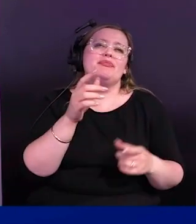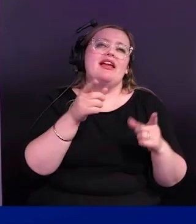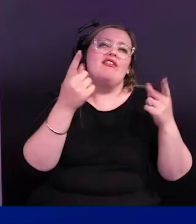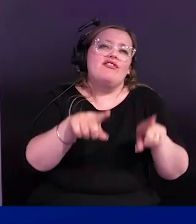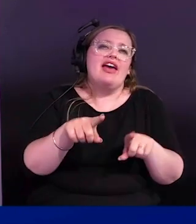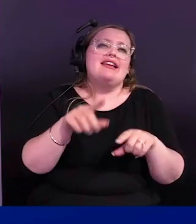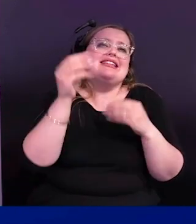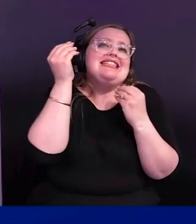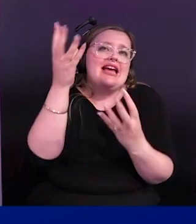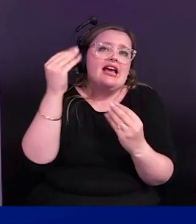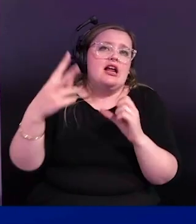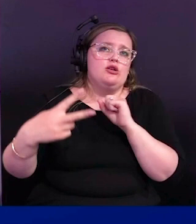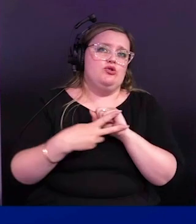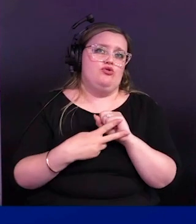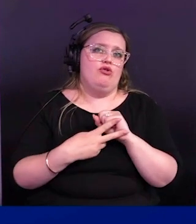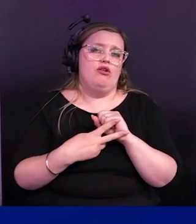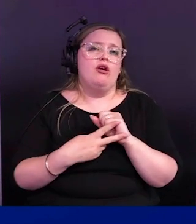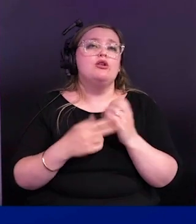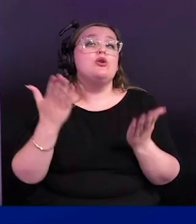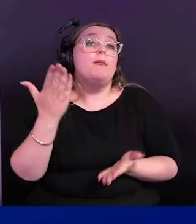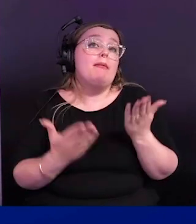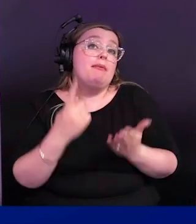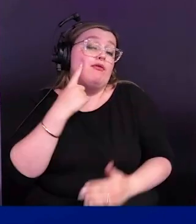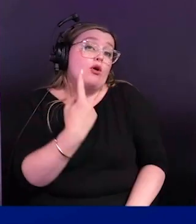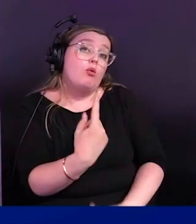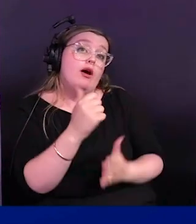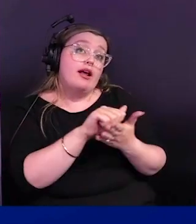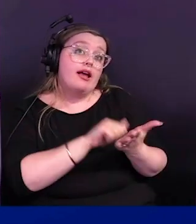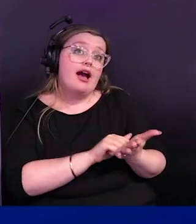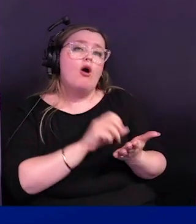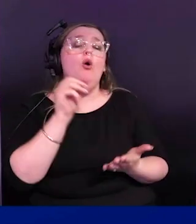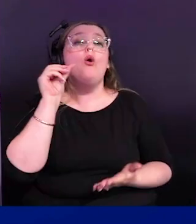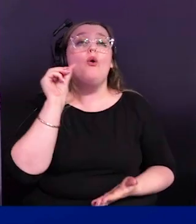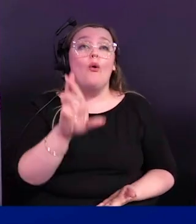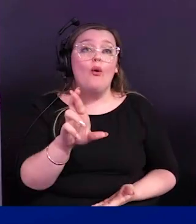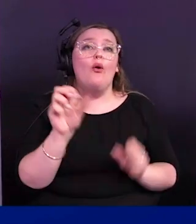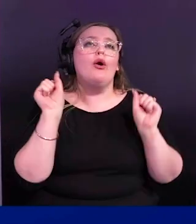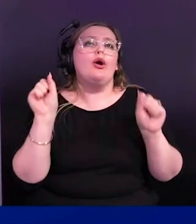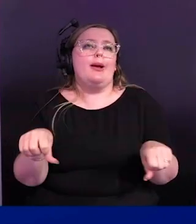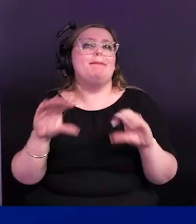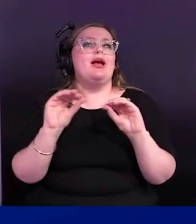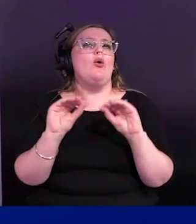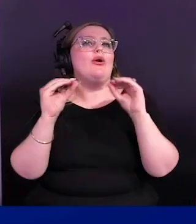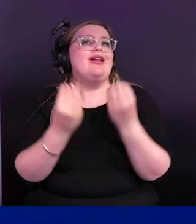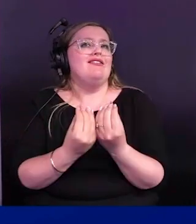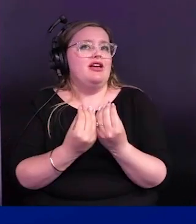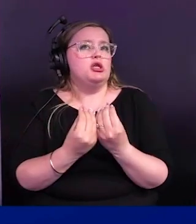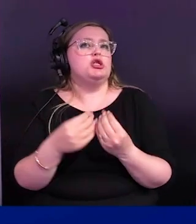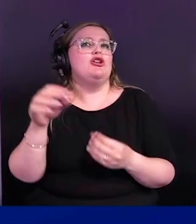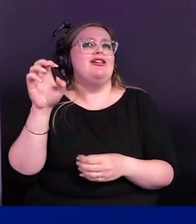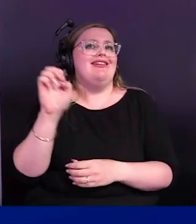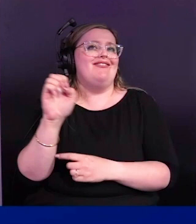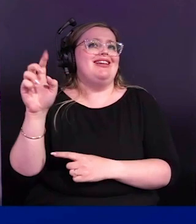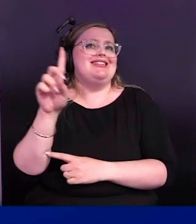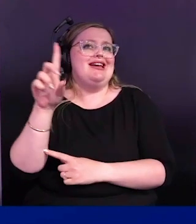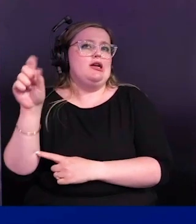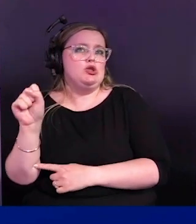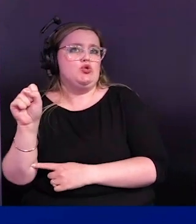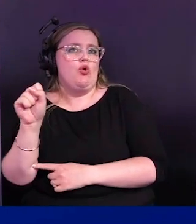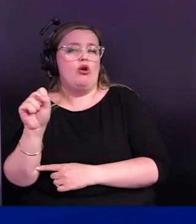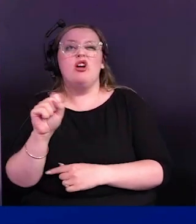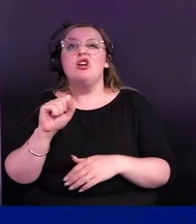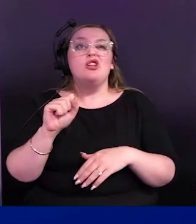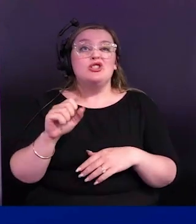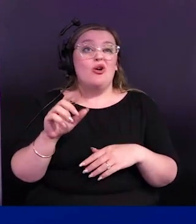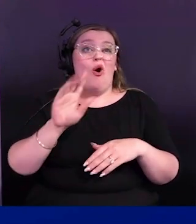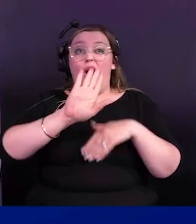data store could be for one specific account, or it could be what we call an organizational event data store, capturing the events from all of the